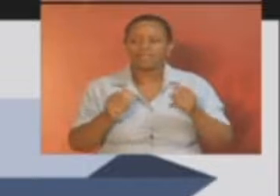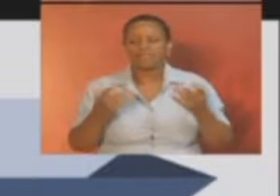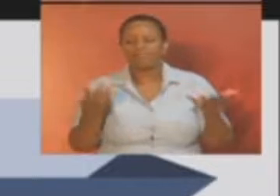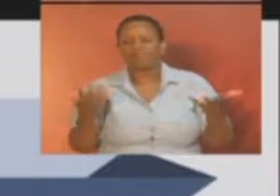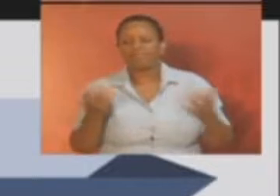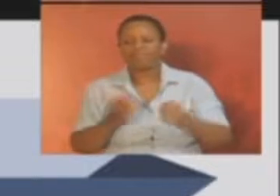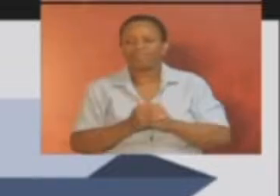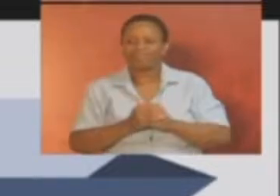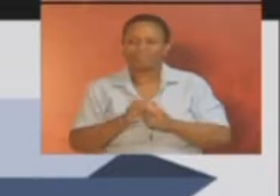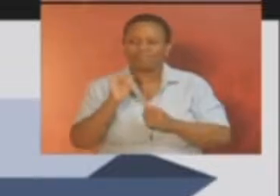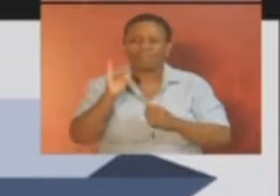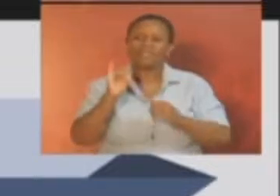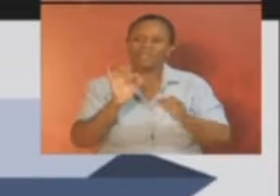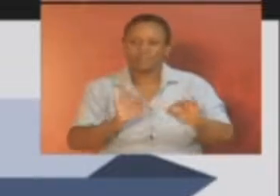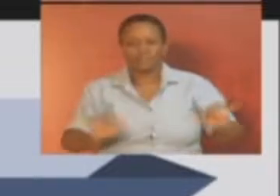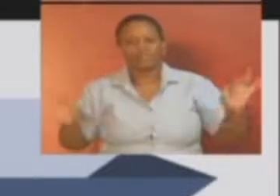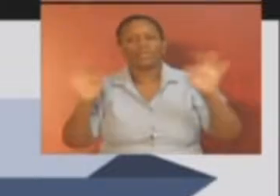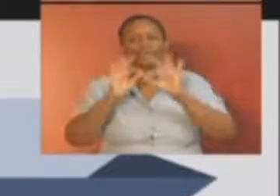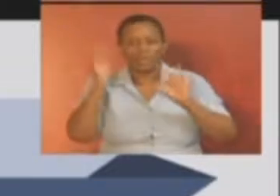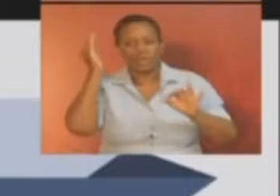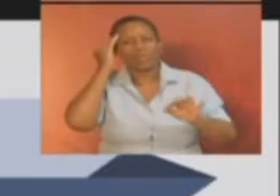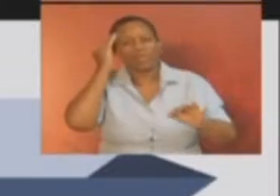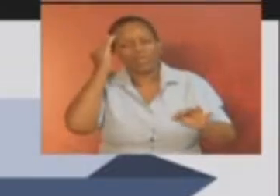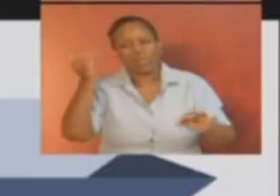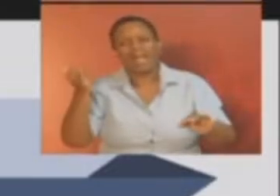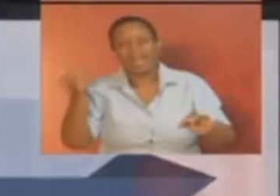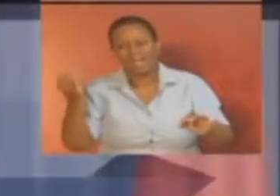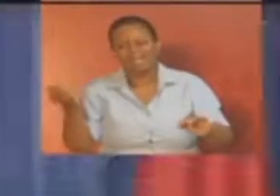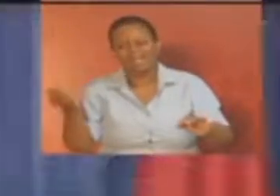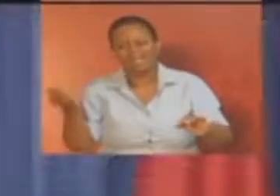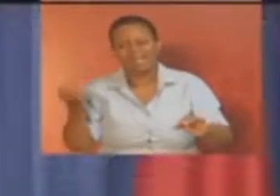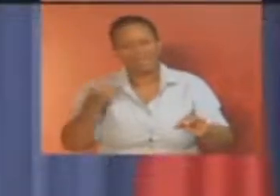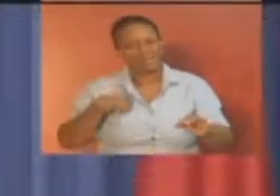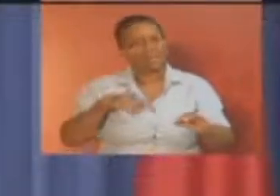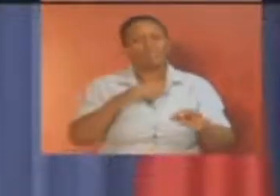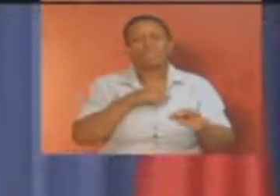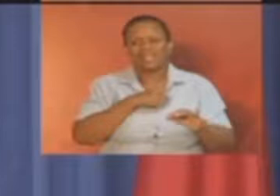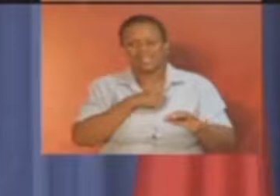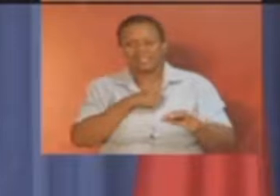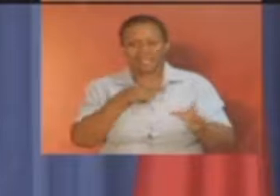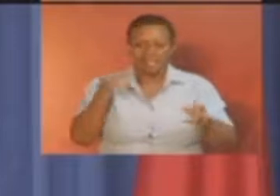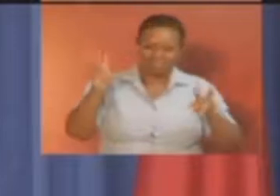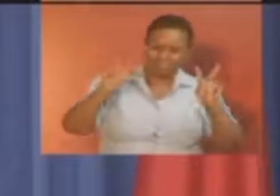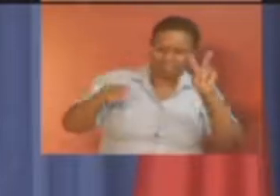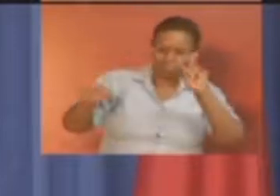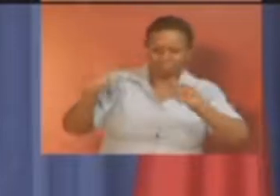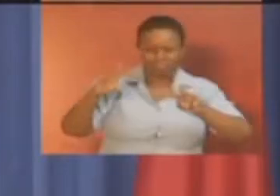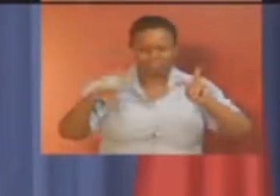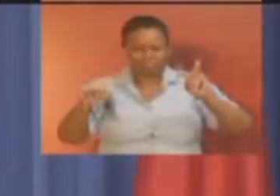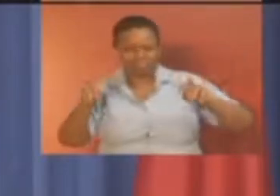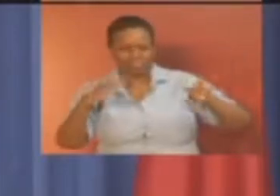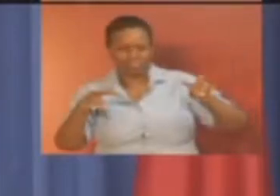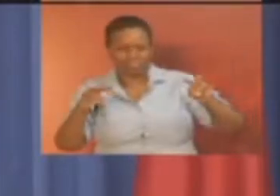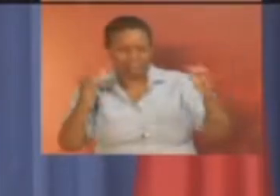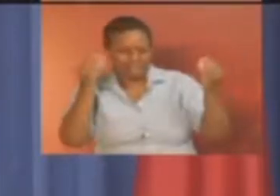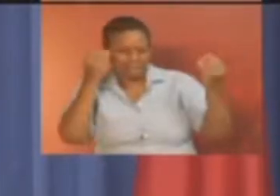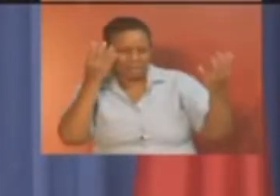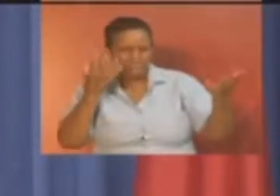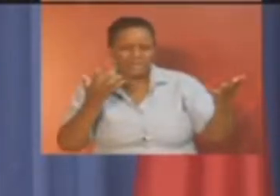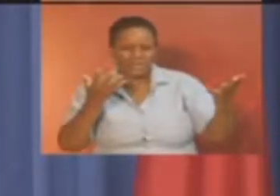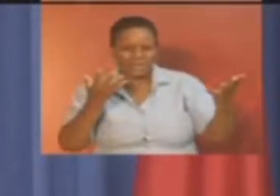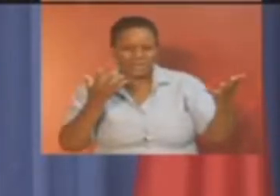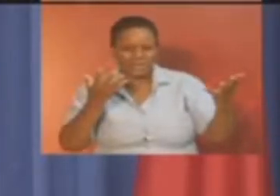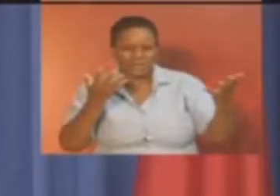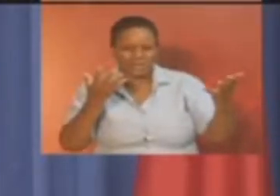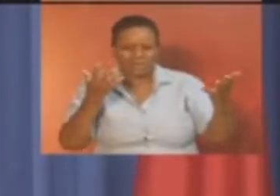us to recognize because we have been looking at information that has been aggregated between Trinidad and